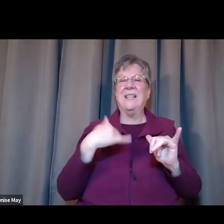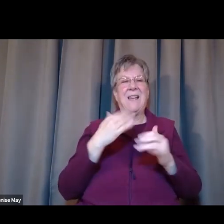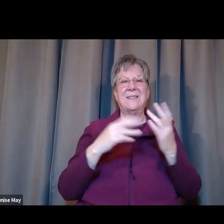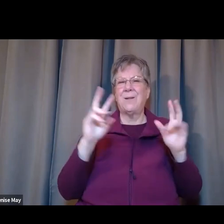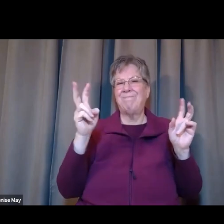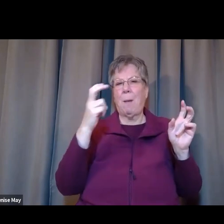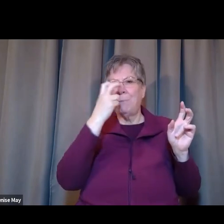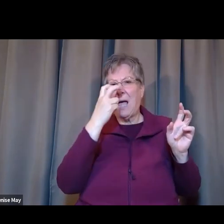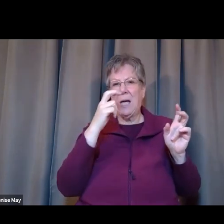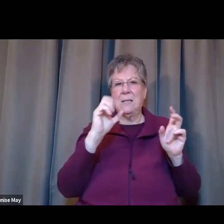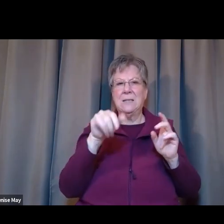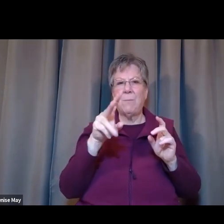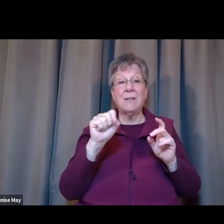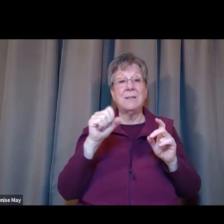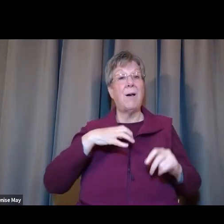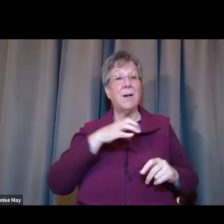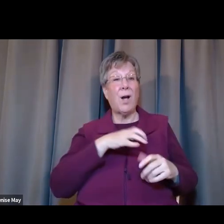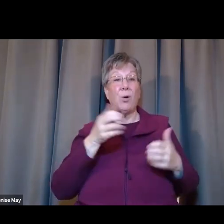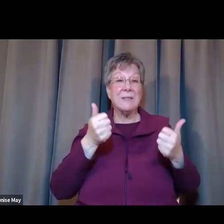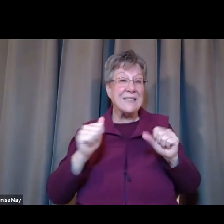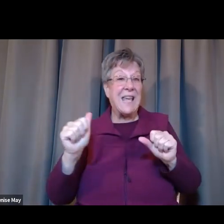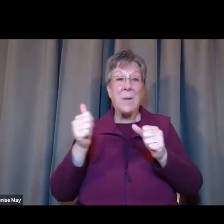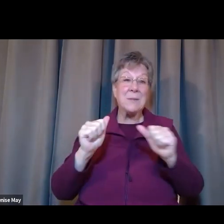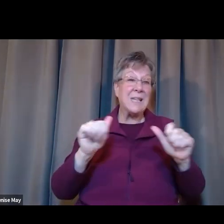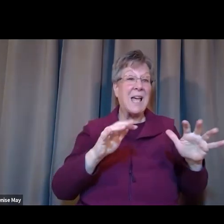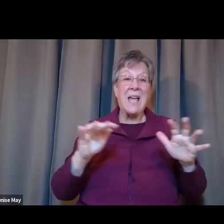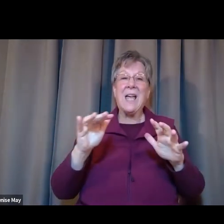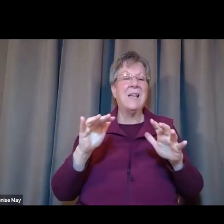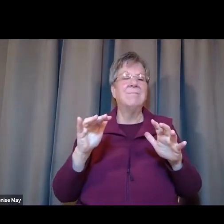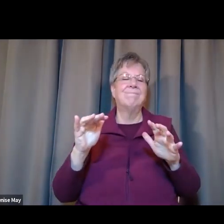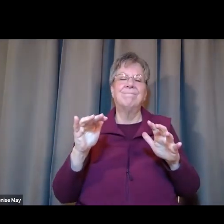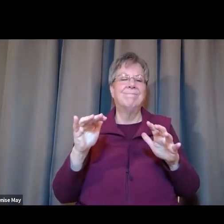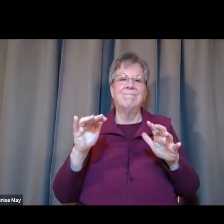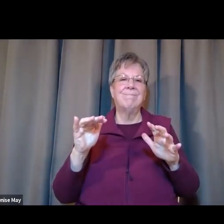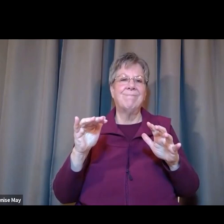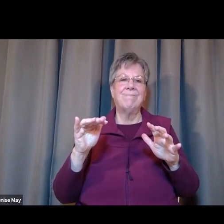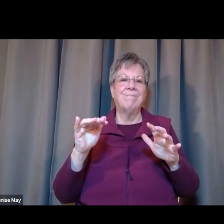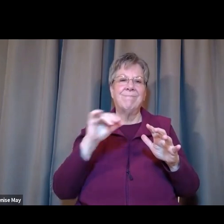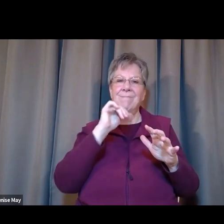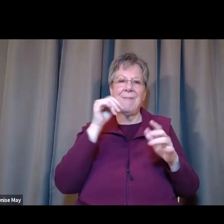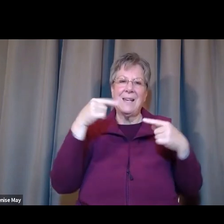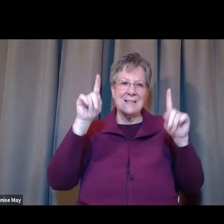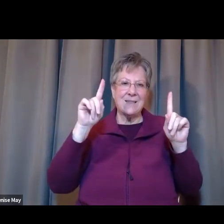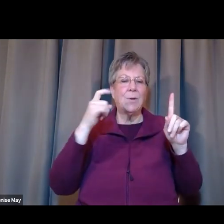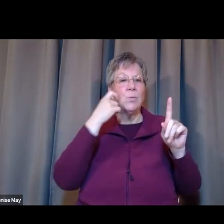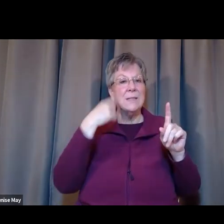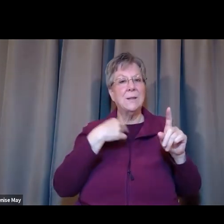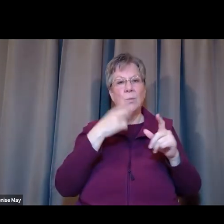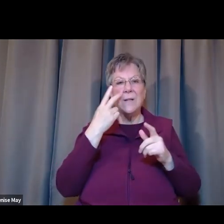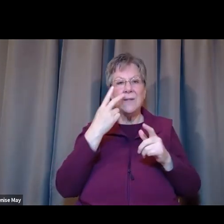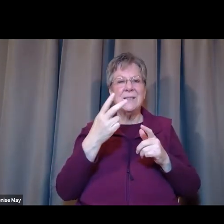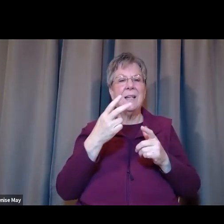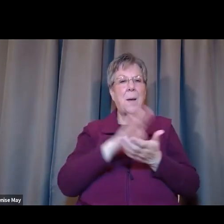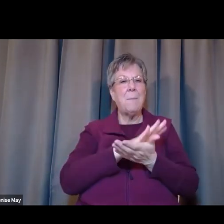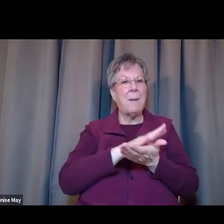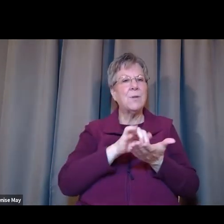and Congress's attempts to fill them are so old and brittle that recently we've seen documents revealed that